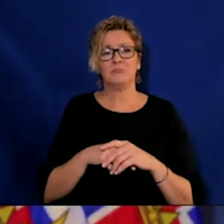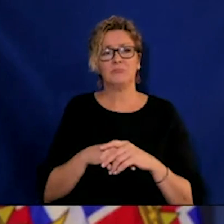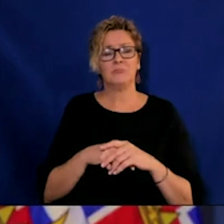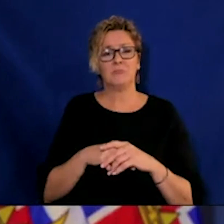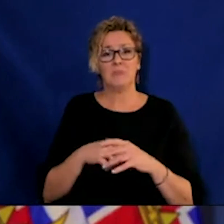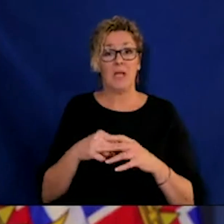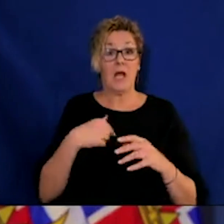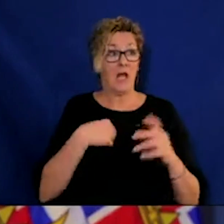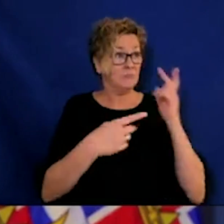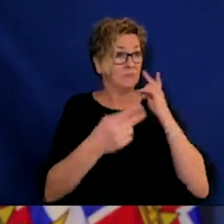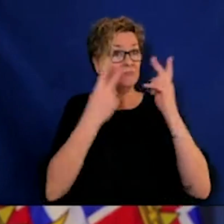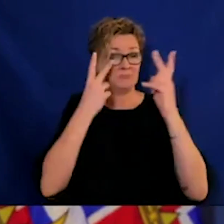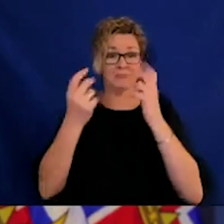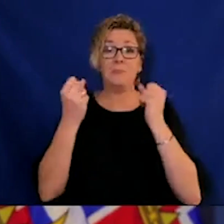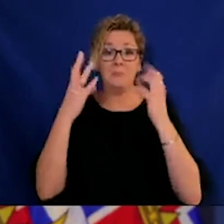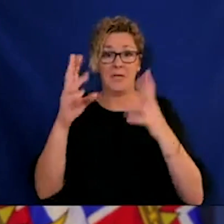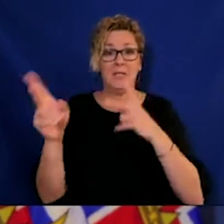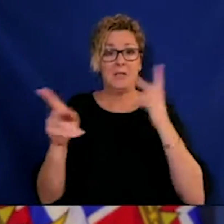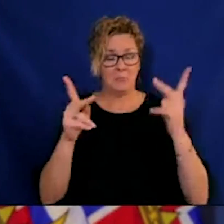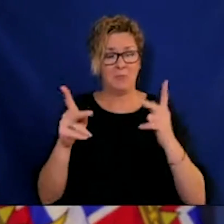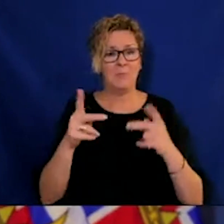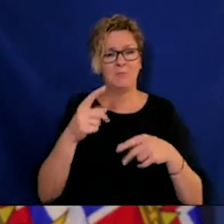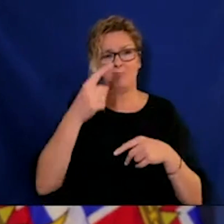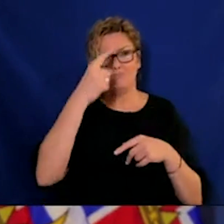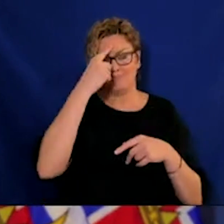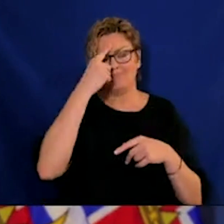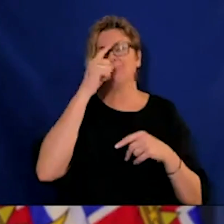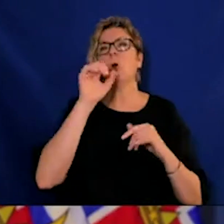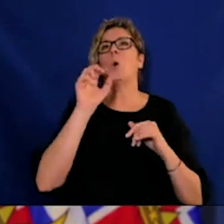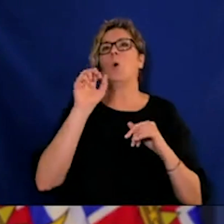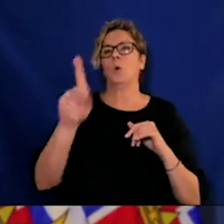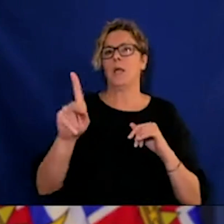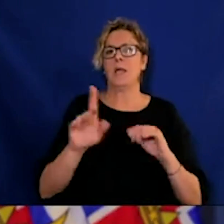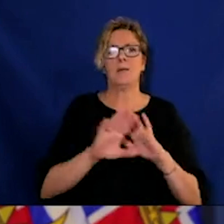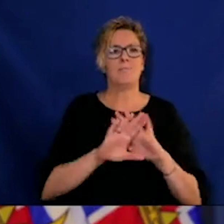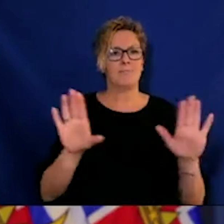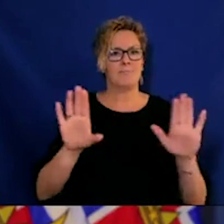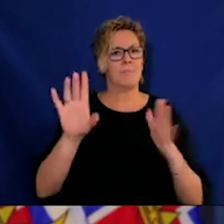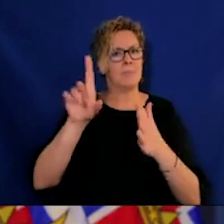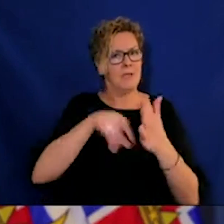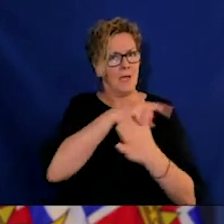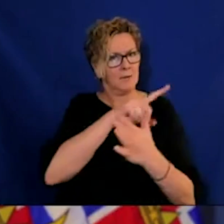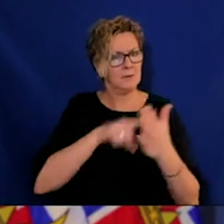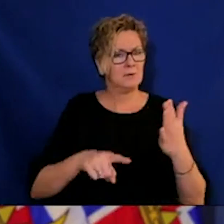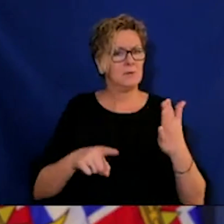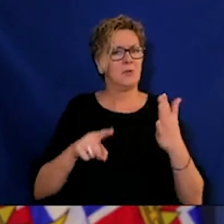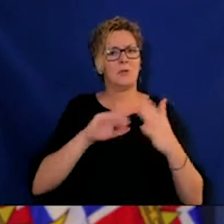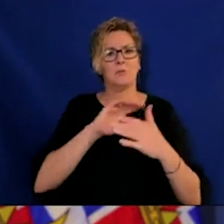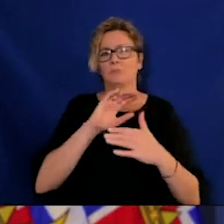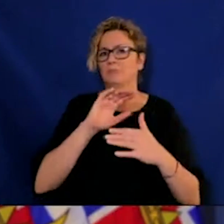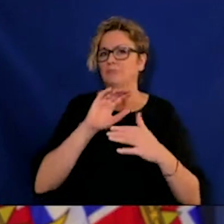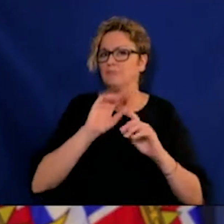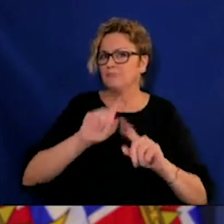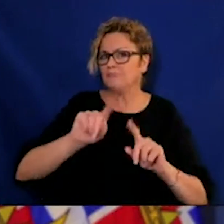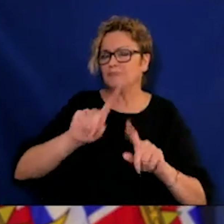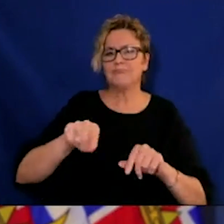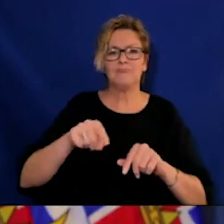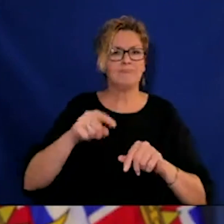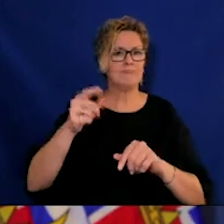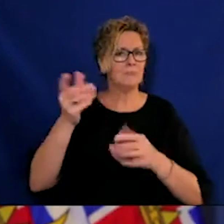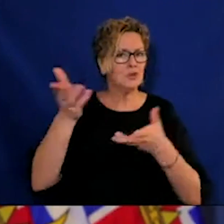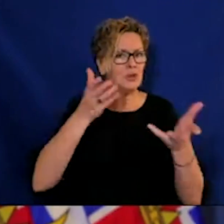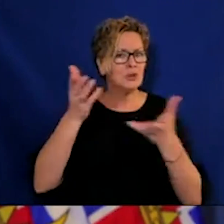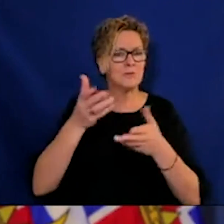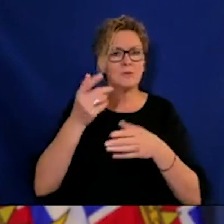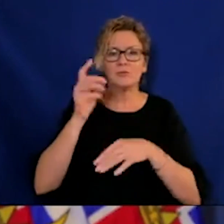only express my appreciation to all of you for that. I wanted to bring updates to issues that we regularly do